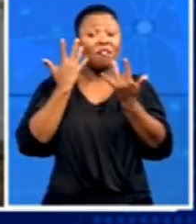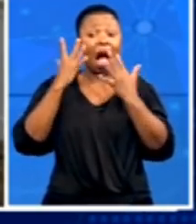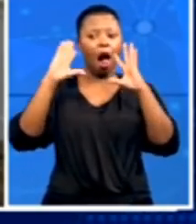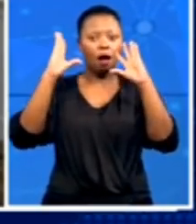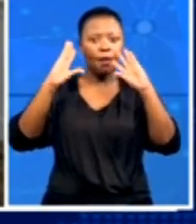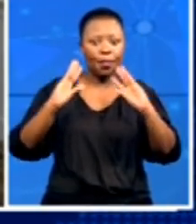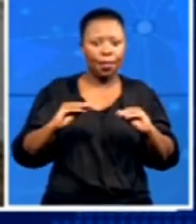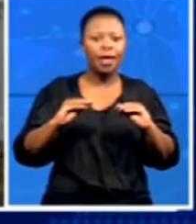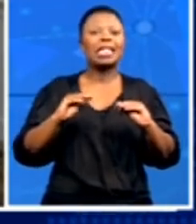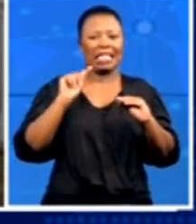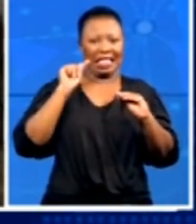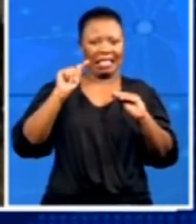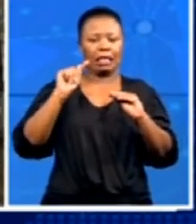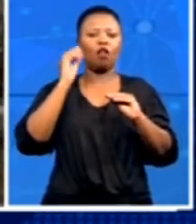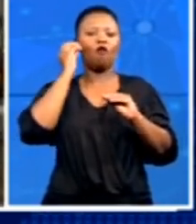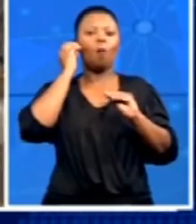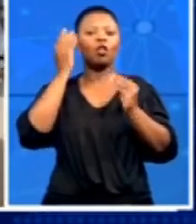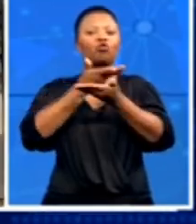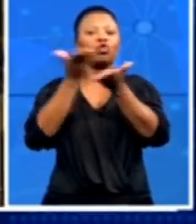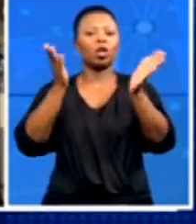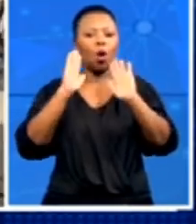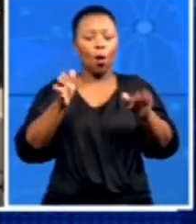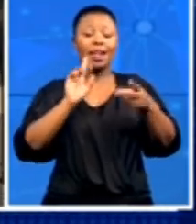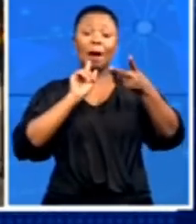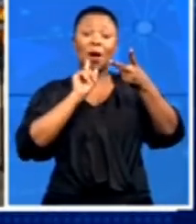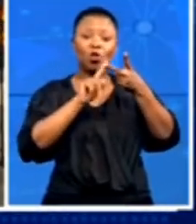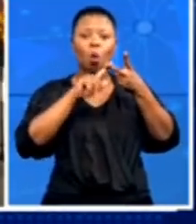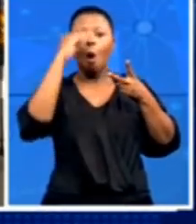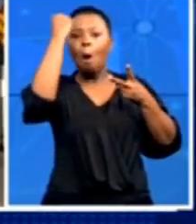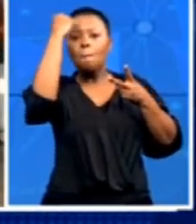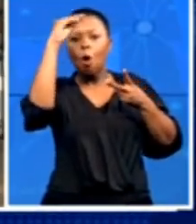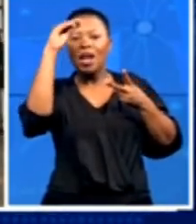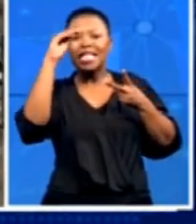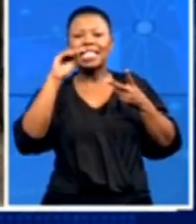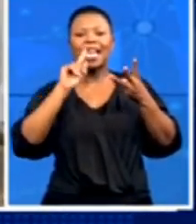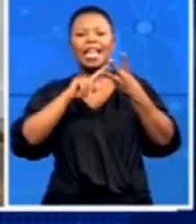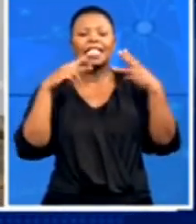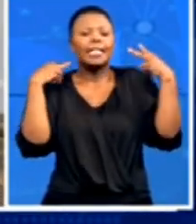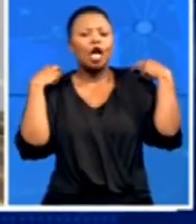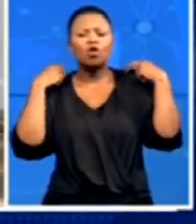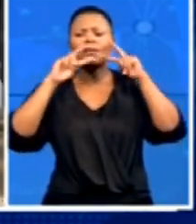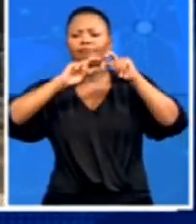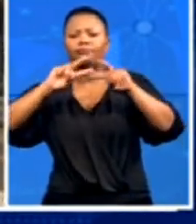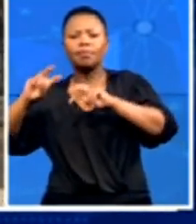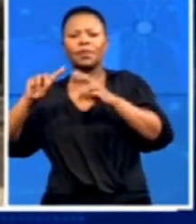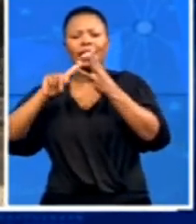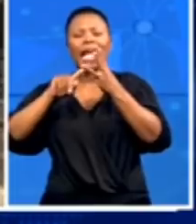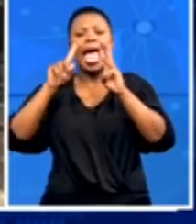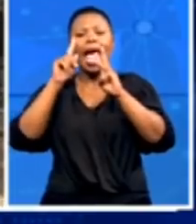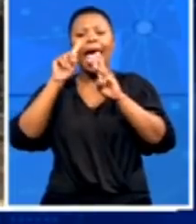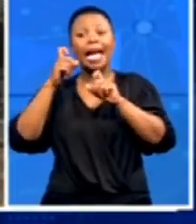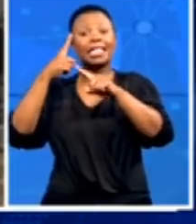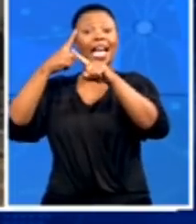the police, together with the parliamentary security and the executive management of Parliament, have started